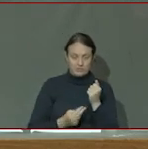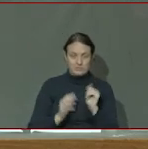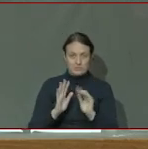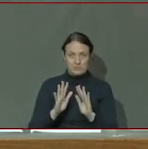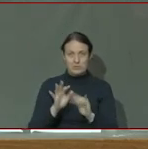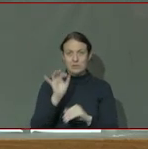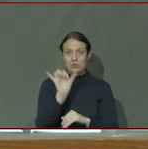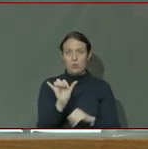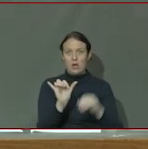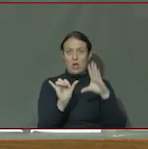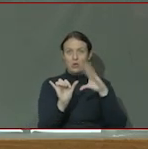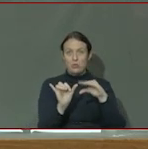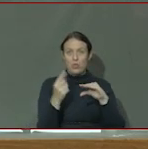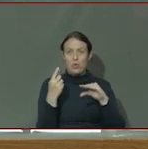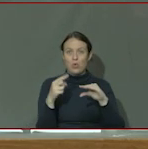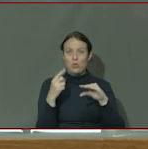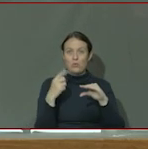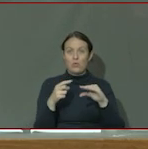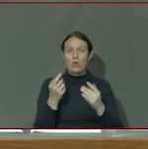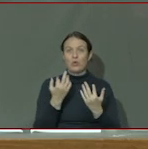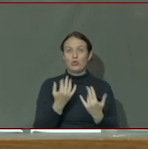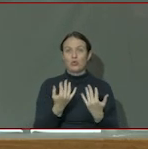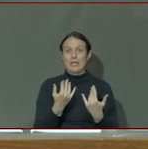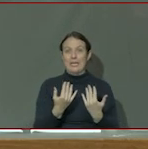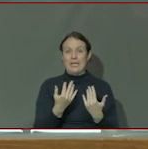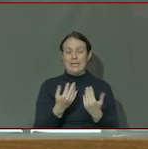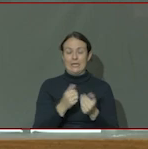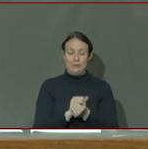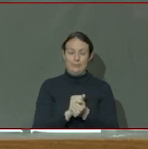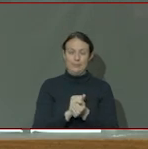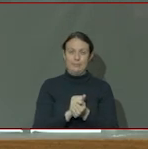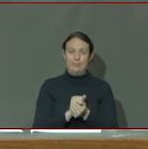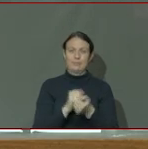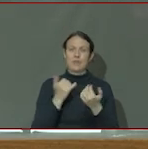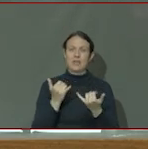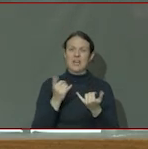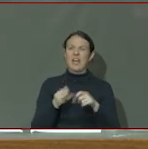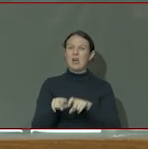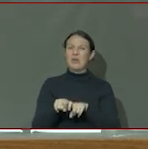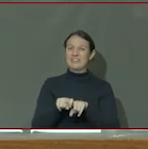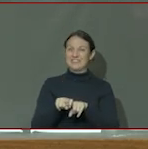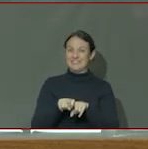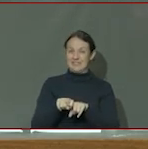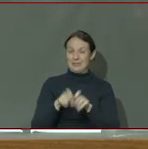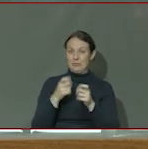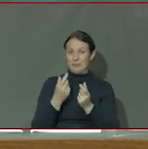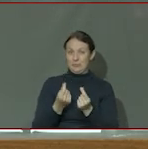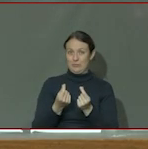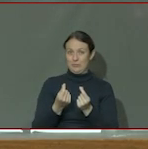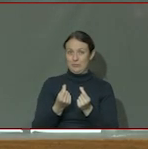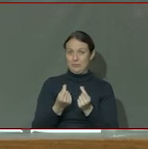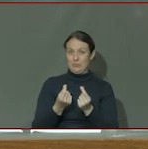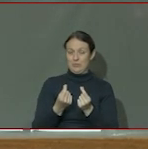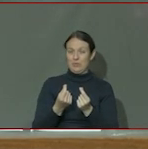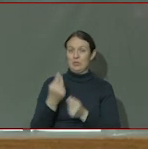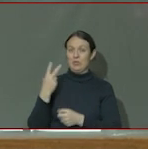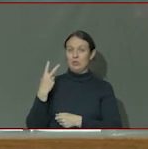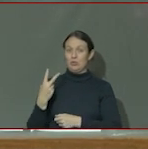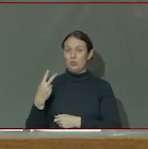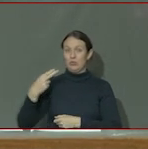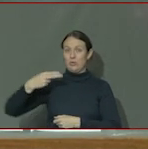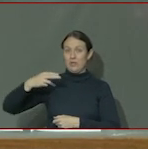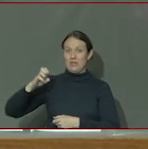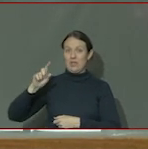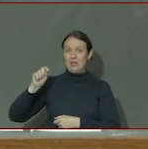small y for green. Then he said, let's do a test. Let's cross 2 heterozygous